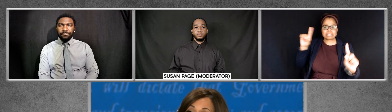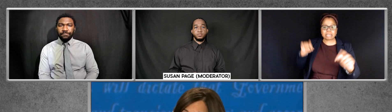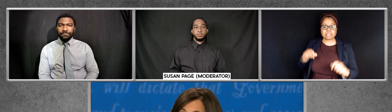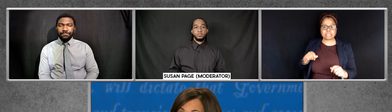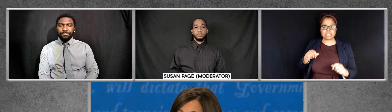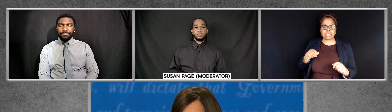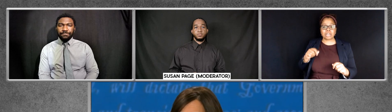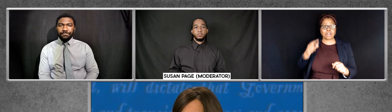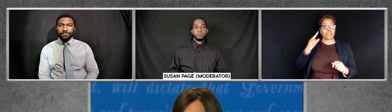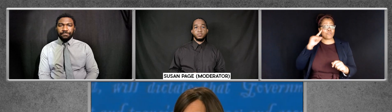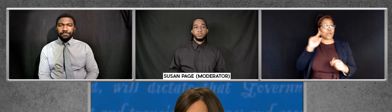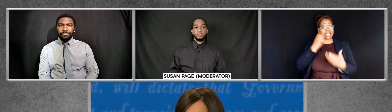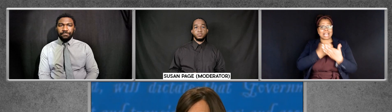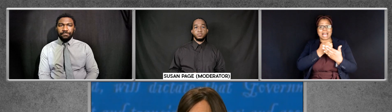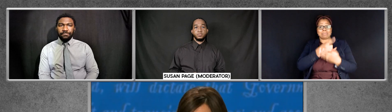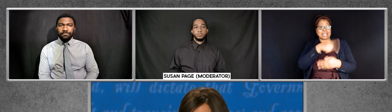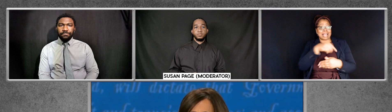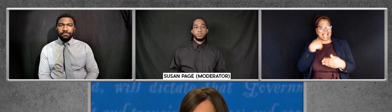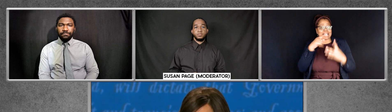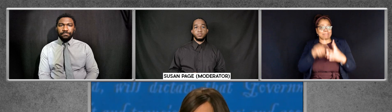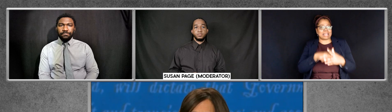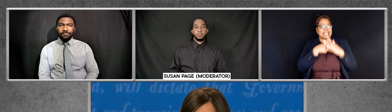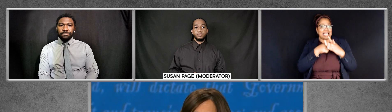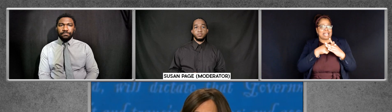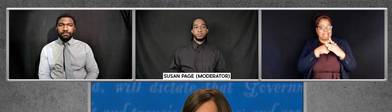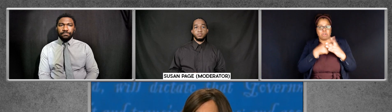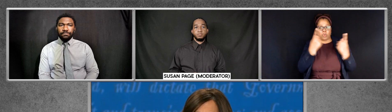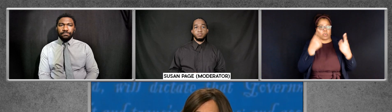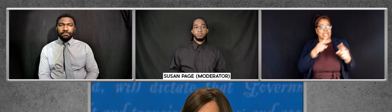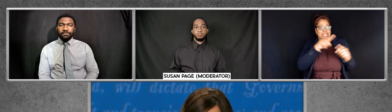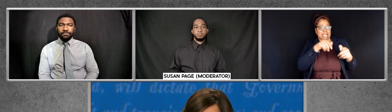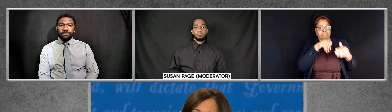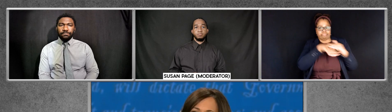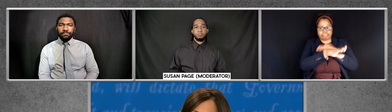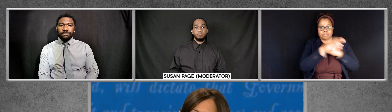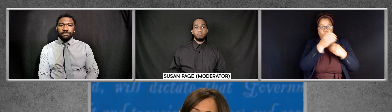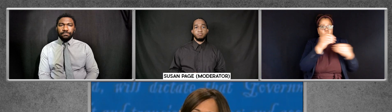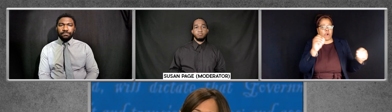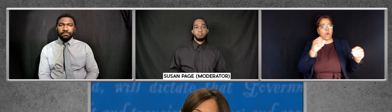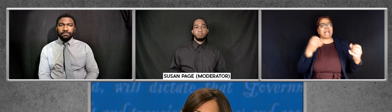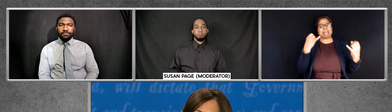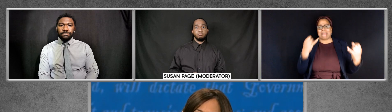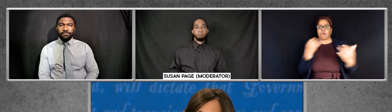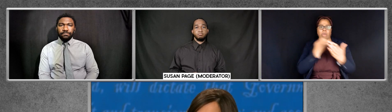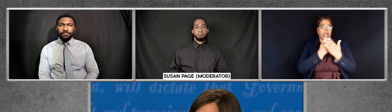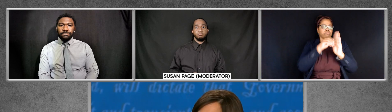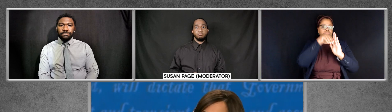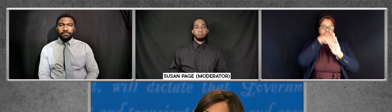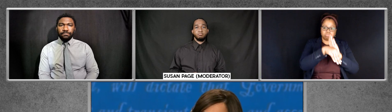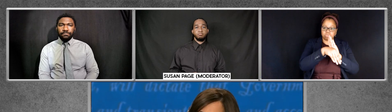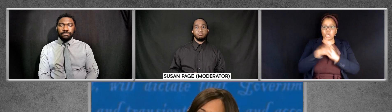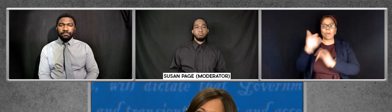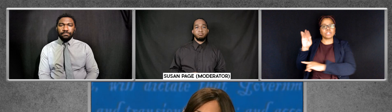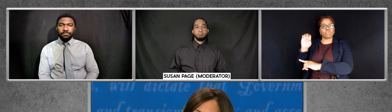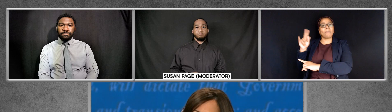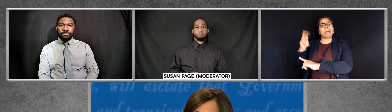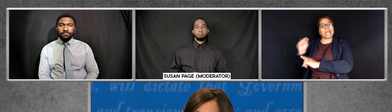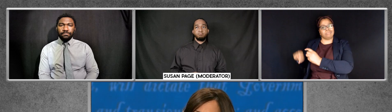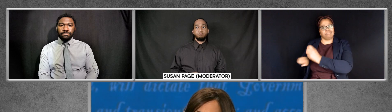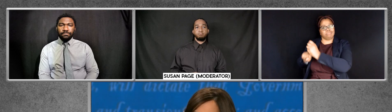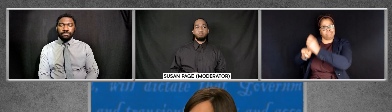the beginning of their term. Of course, now the economy is a complete disaster. But Joe Biden, on the one hand, did that. On the other hand, you have Donald